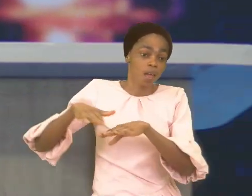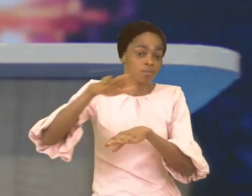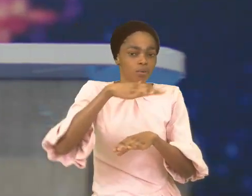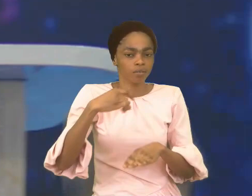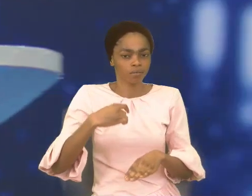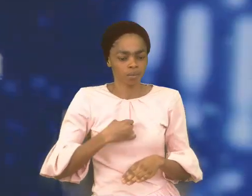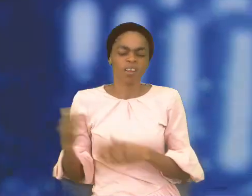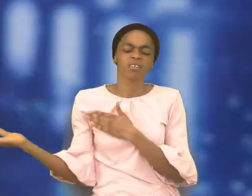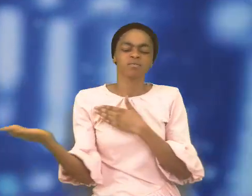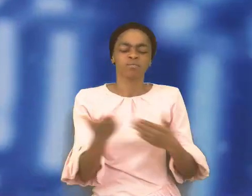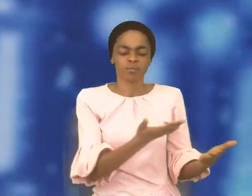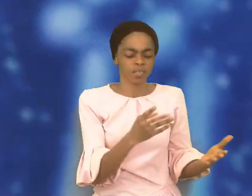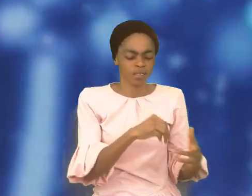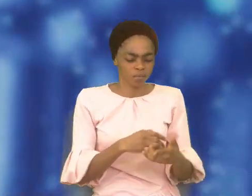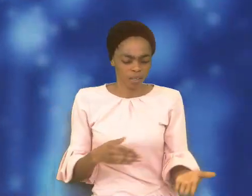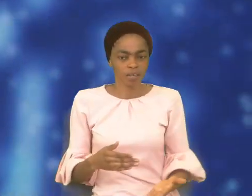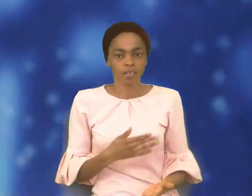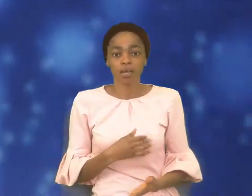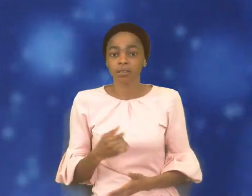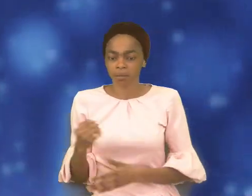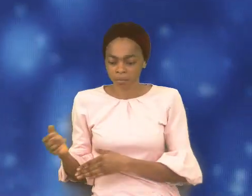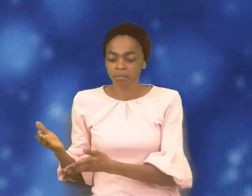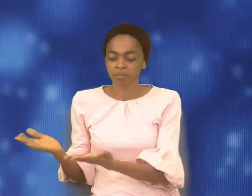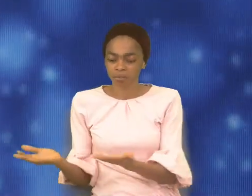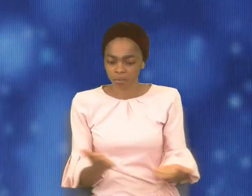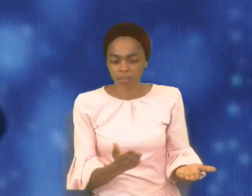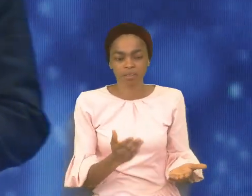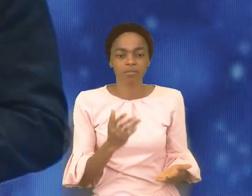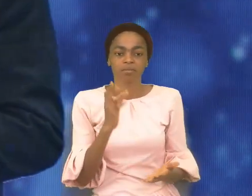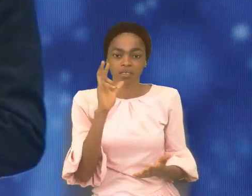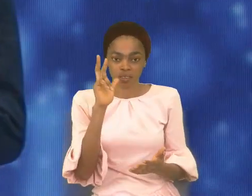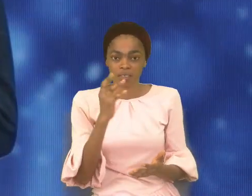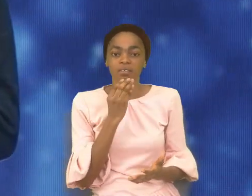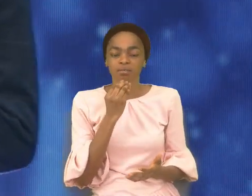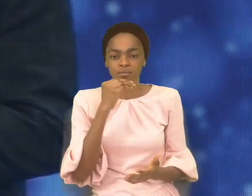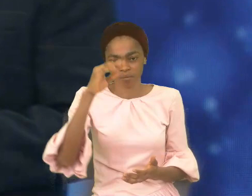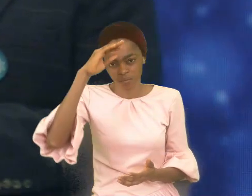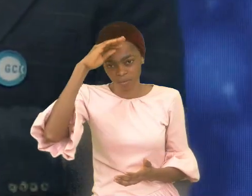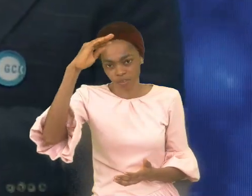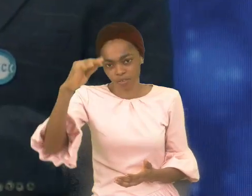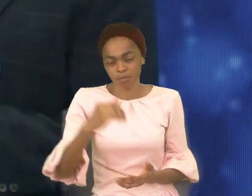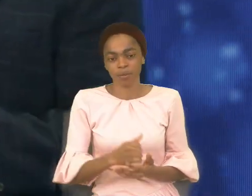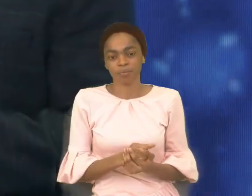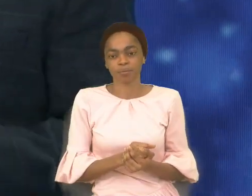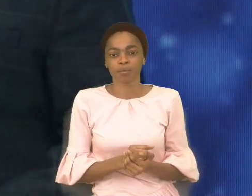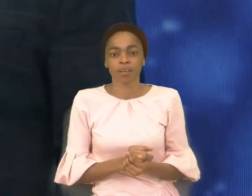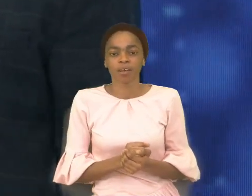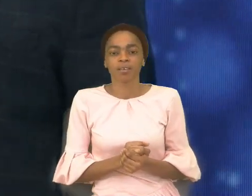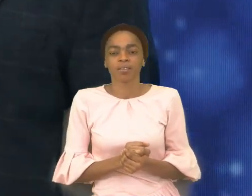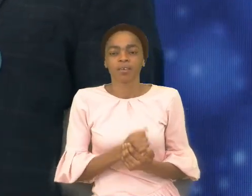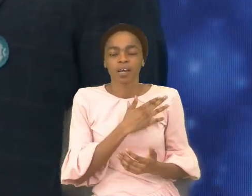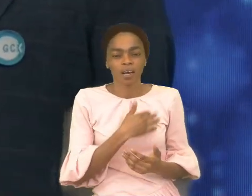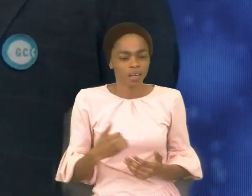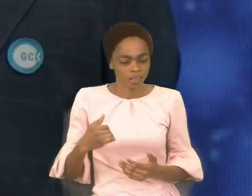Shadrach, Meshach, and Abednego. And he said, he looked at them, that